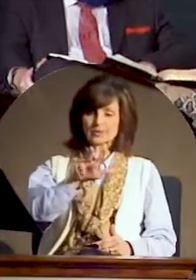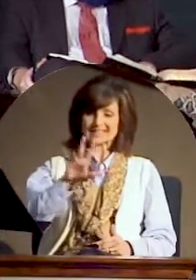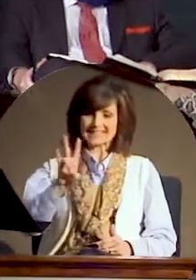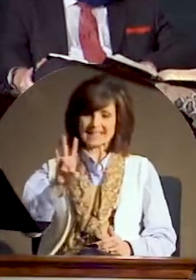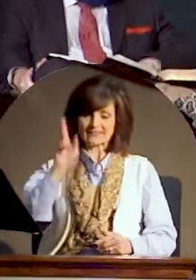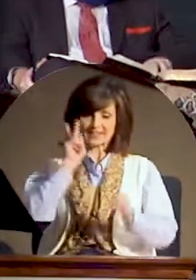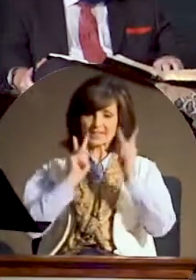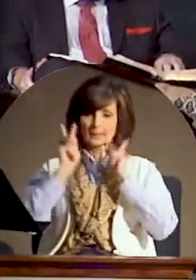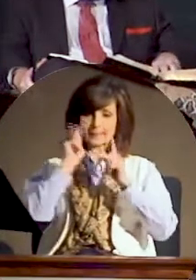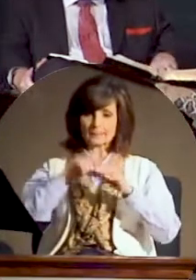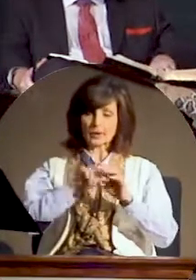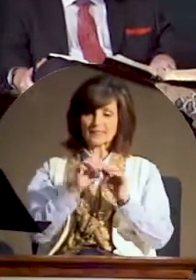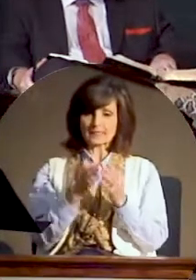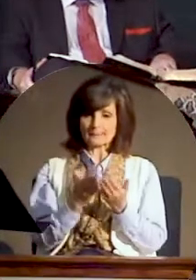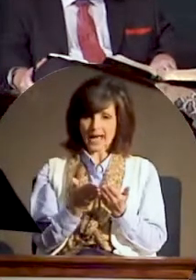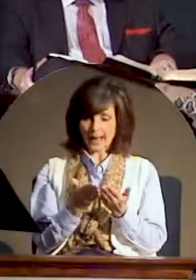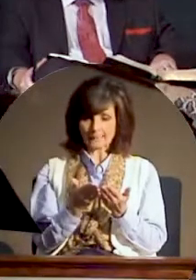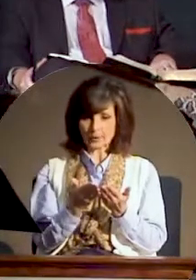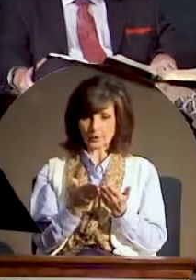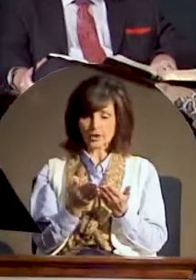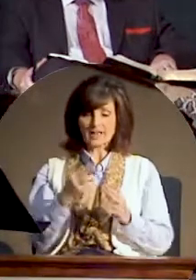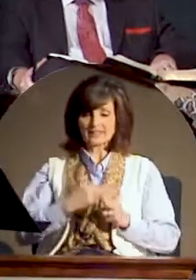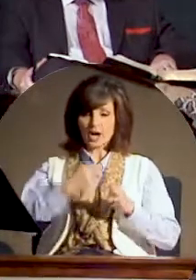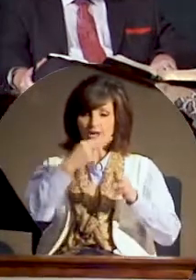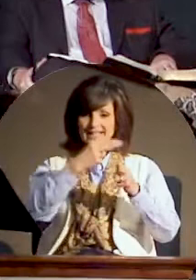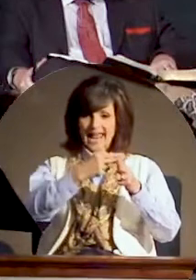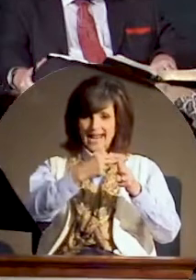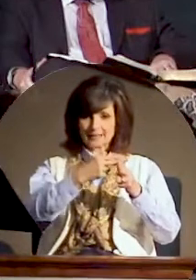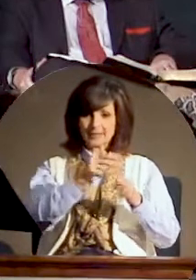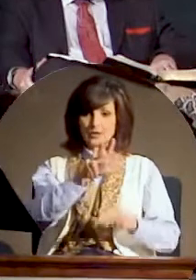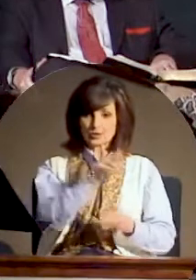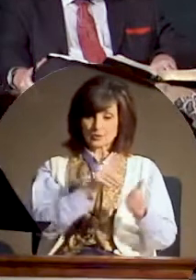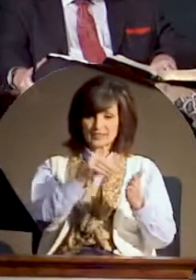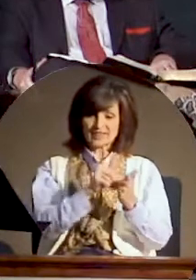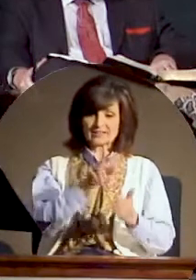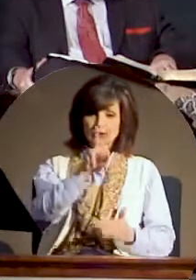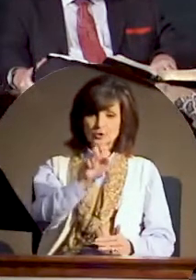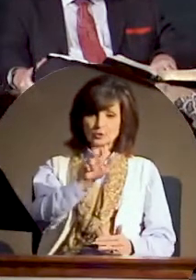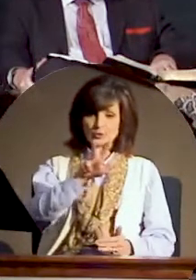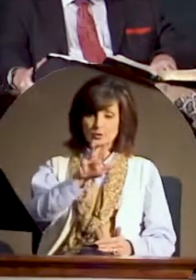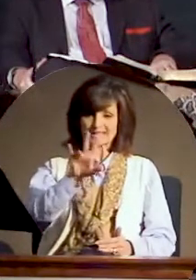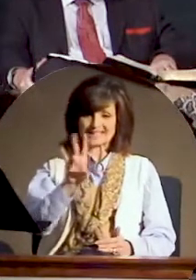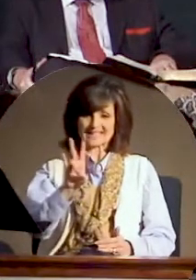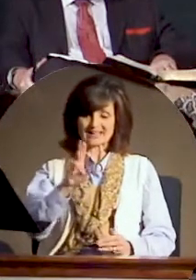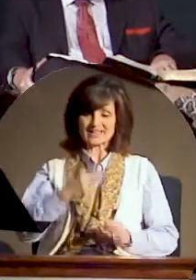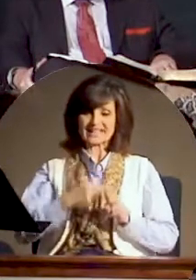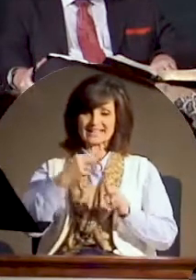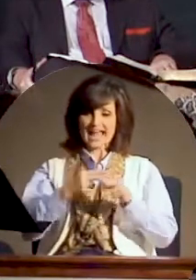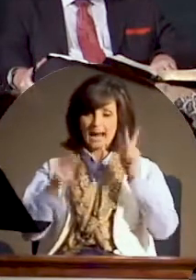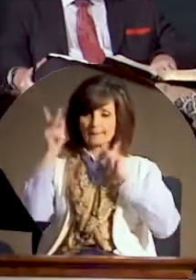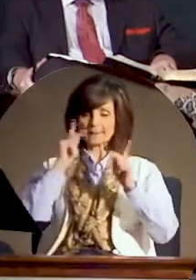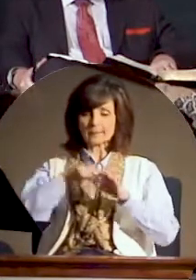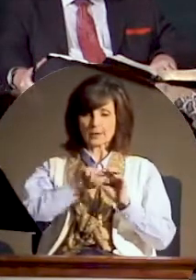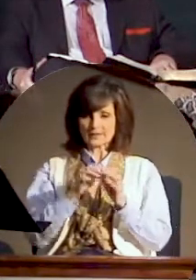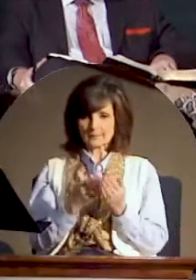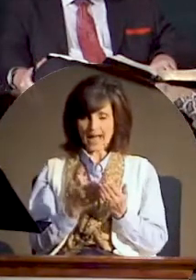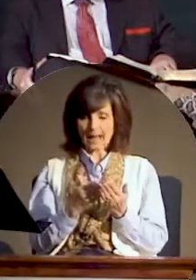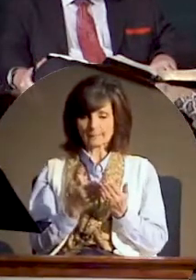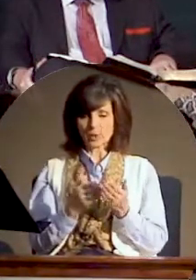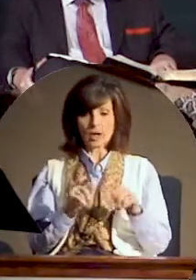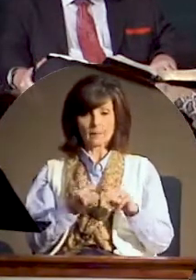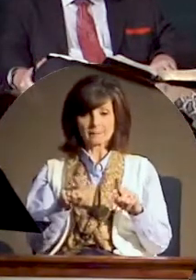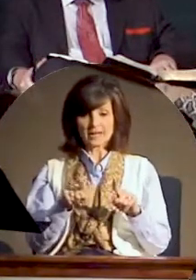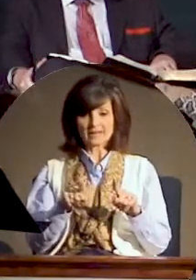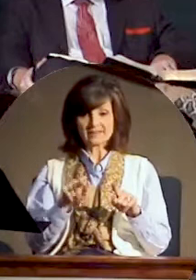3,237 people in the Bible that are named. 3,237 named people in the Bible. But